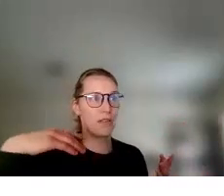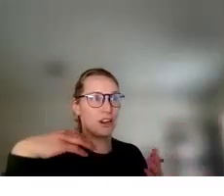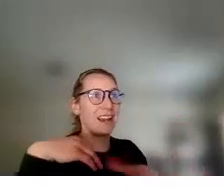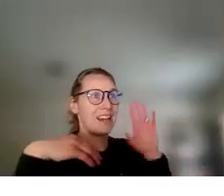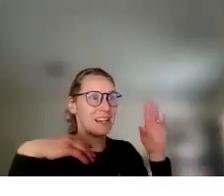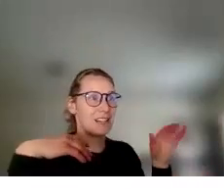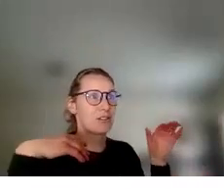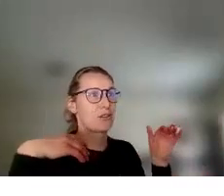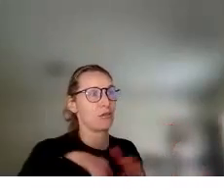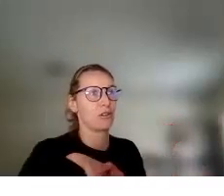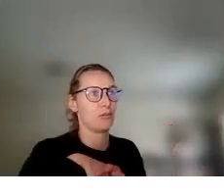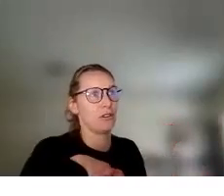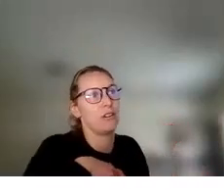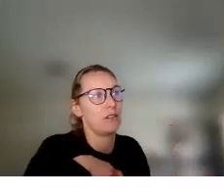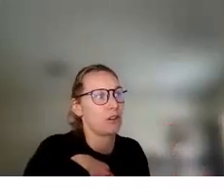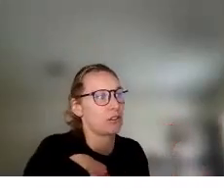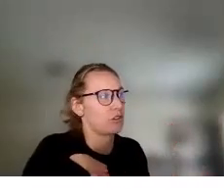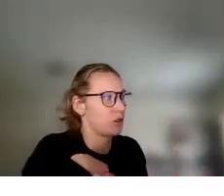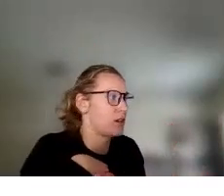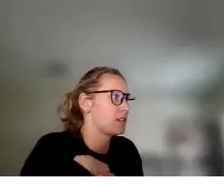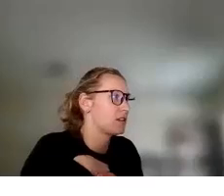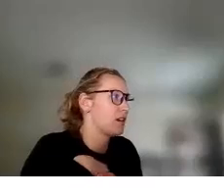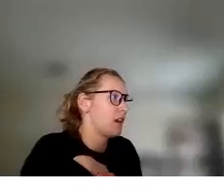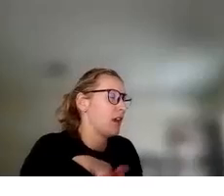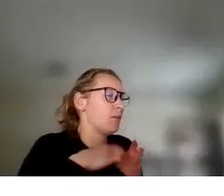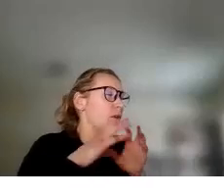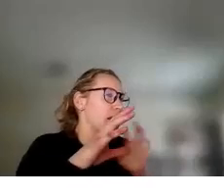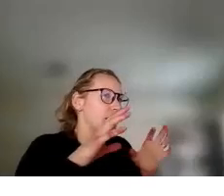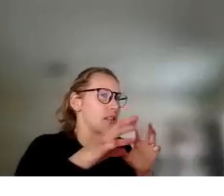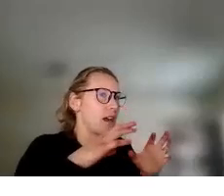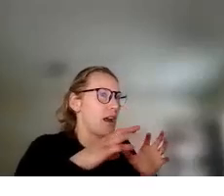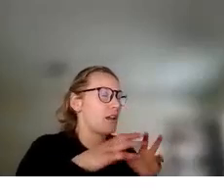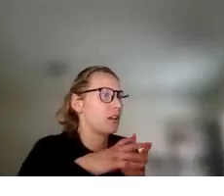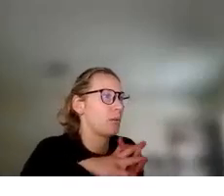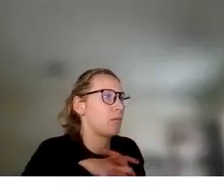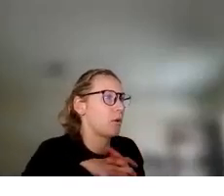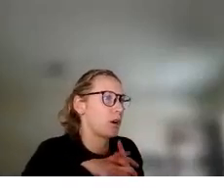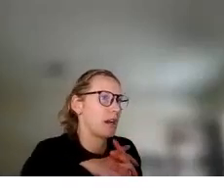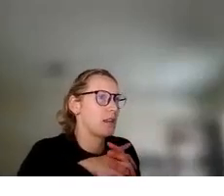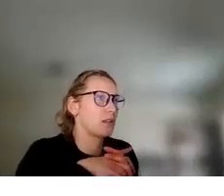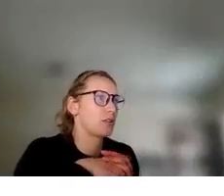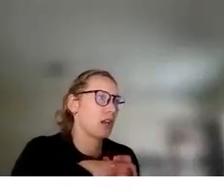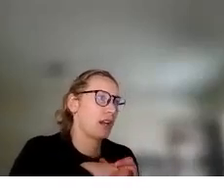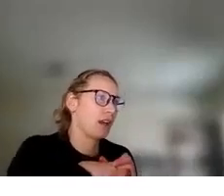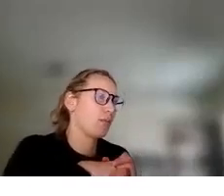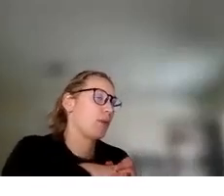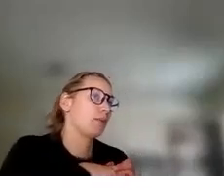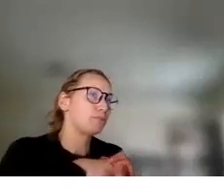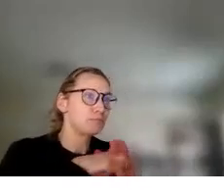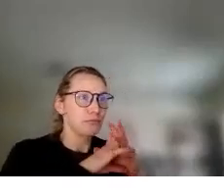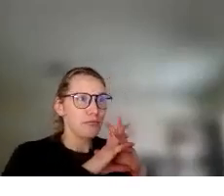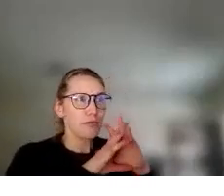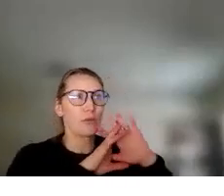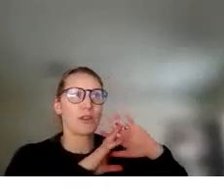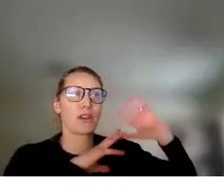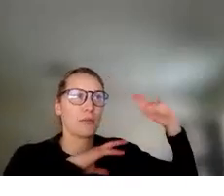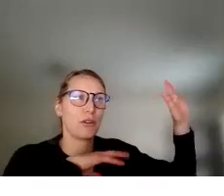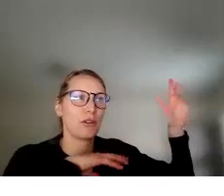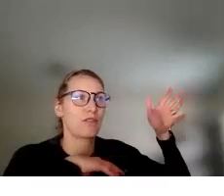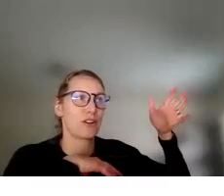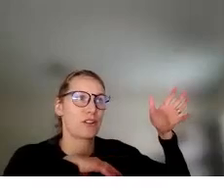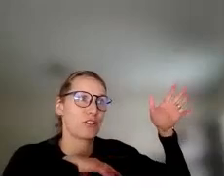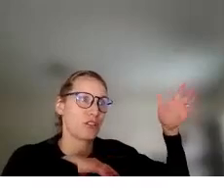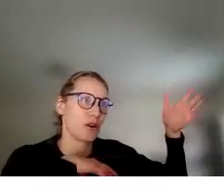through the waiver and through community first choice. And we'll get into that a little bit more in the training, but